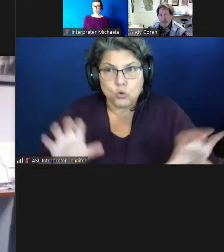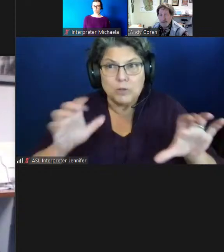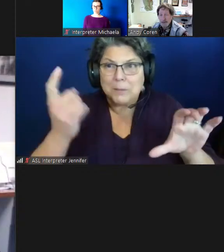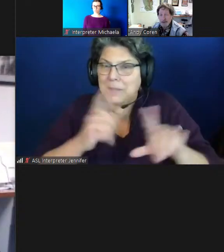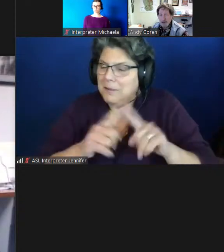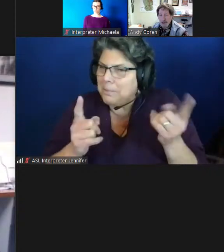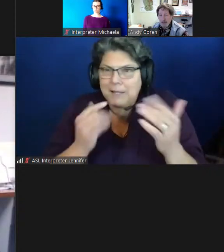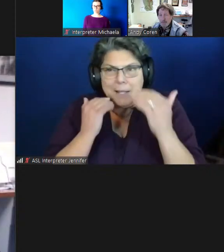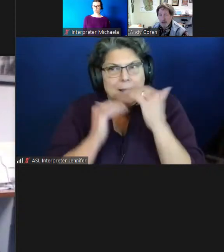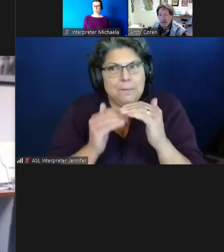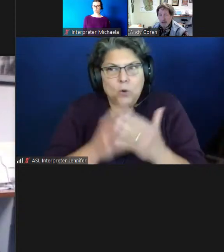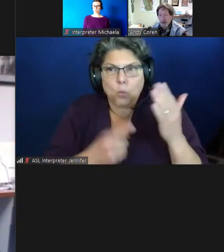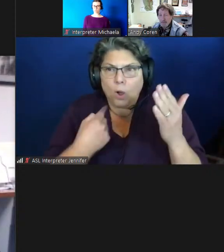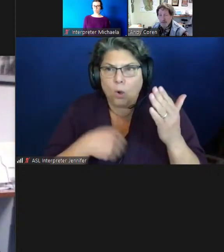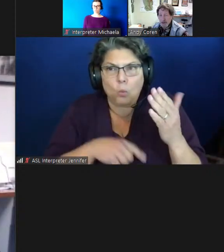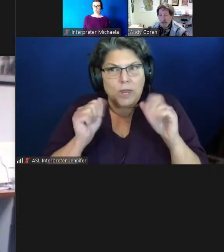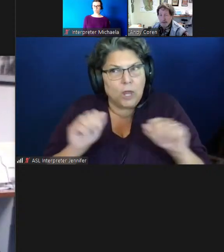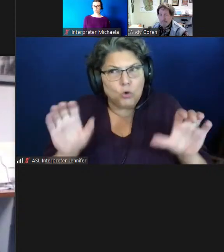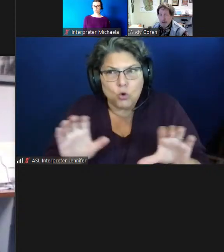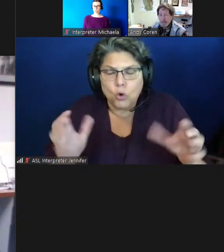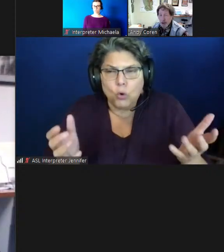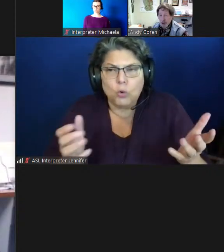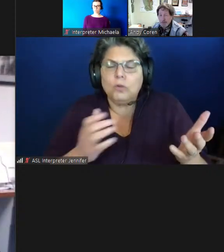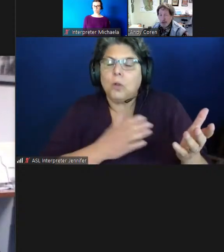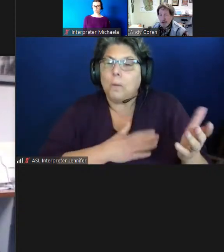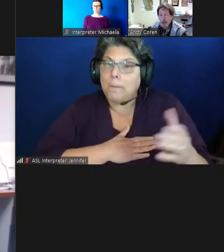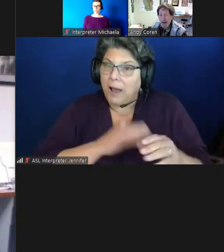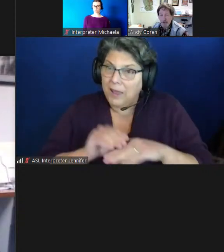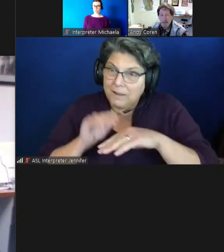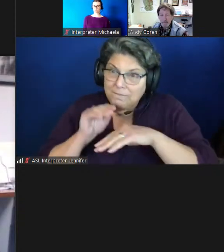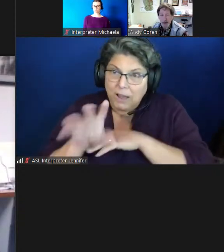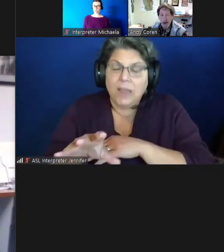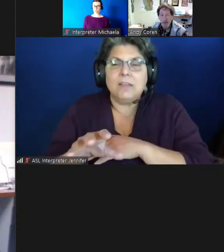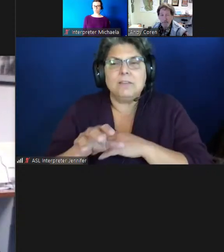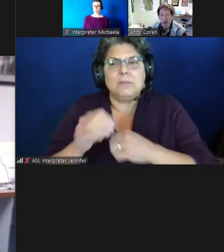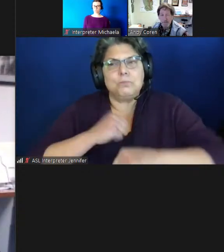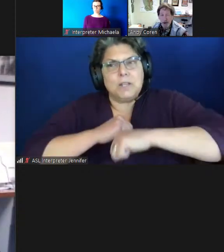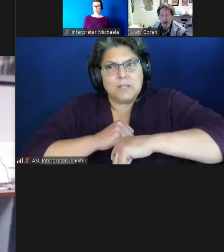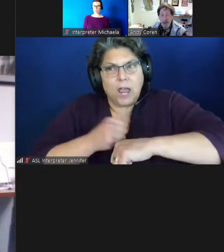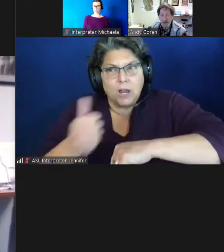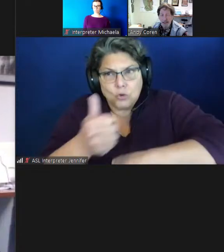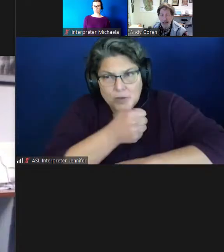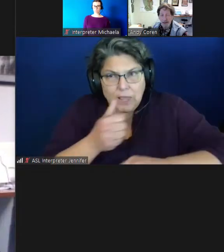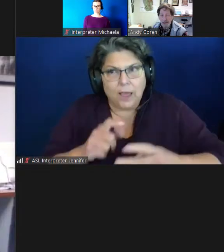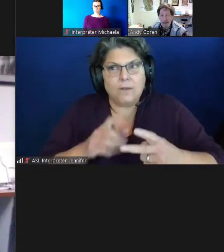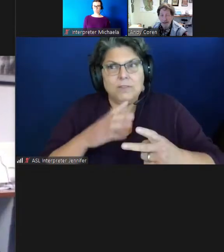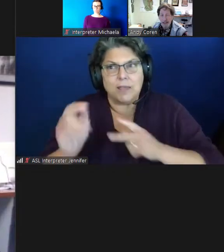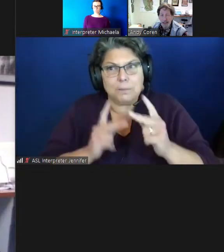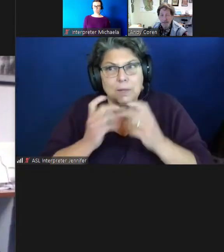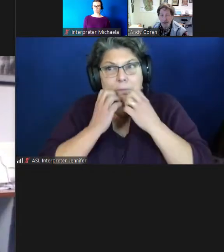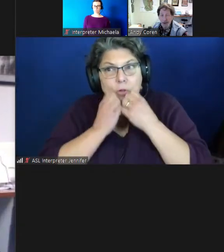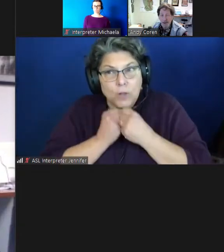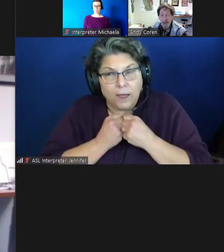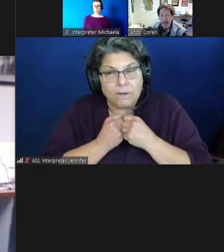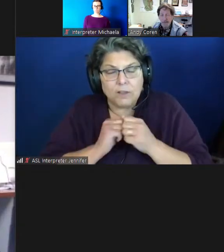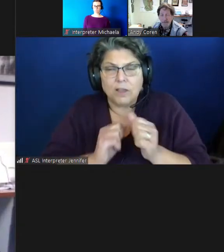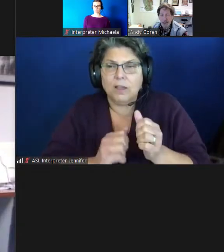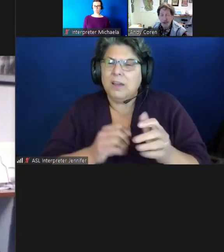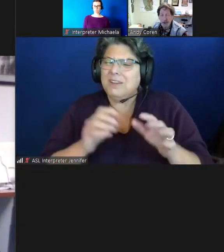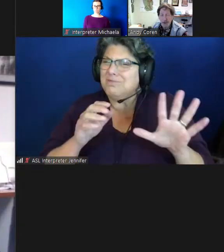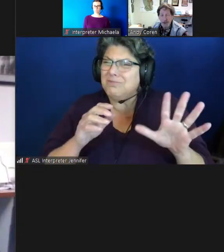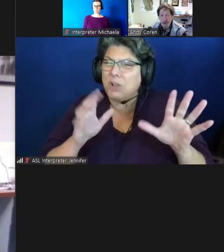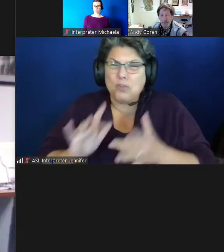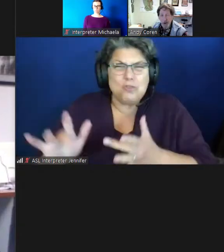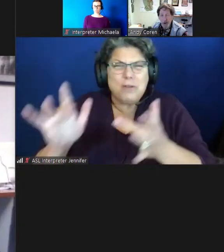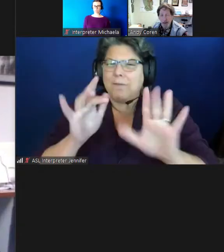advice is to protect yourself and your loved ones. Postpone travel, avoid parties and gatherings. If you're going to have them,